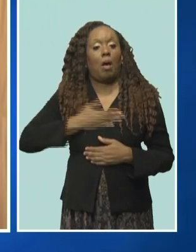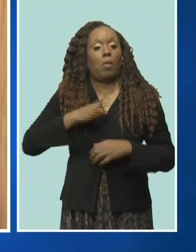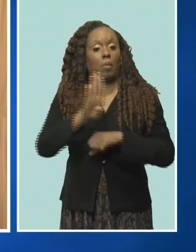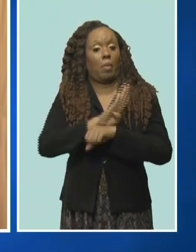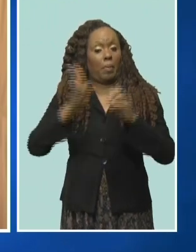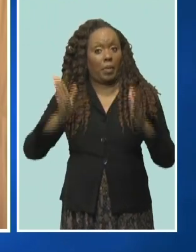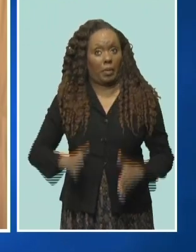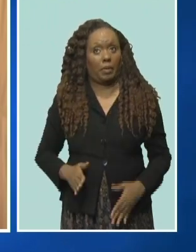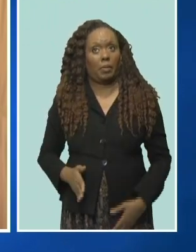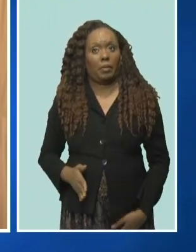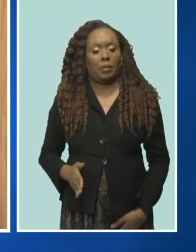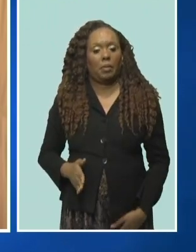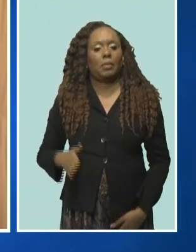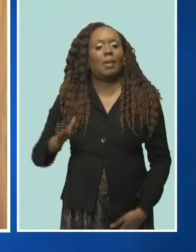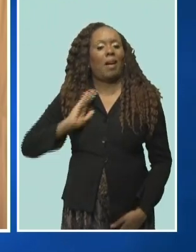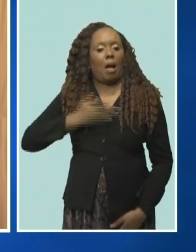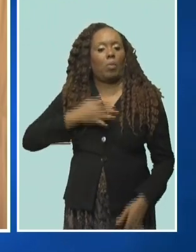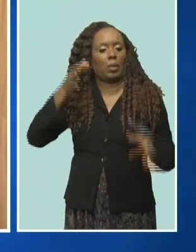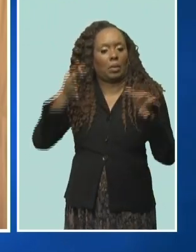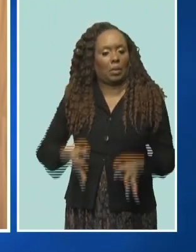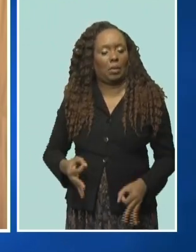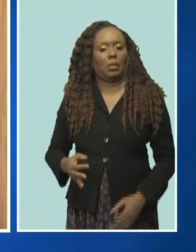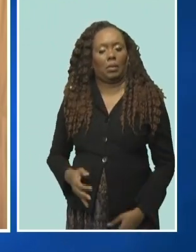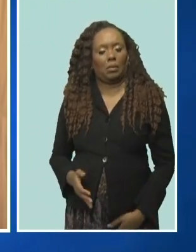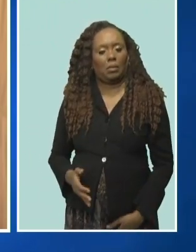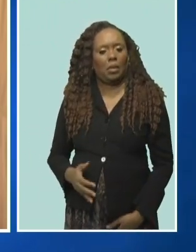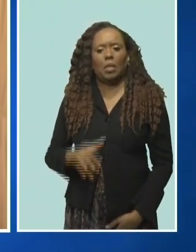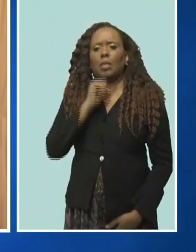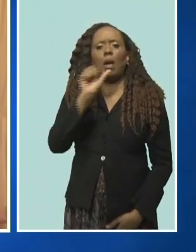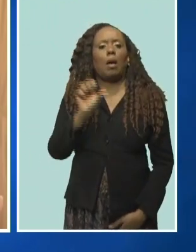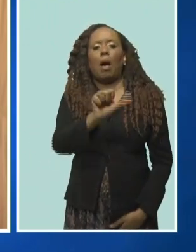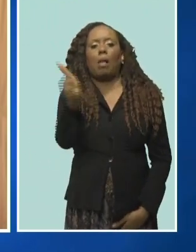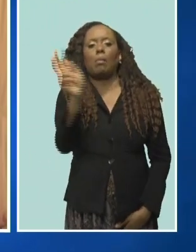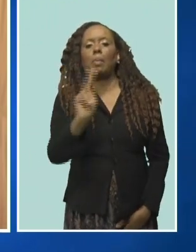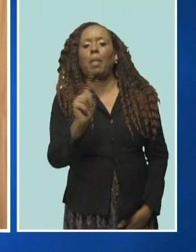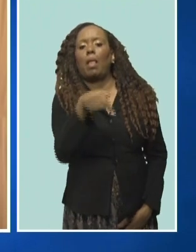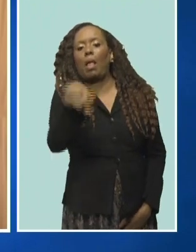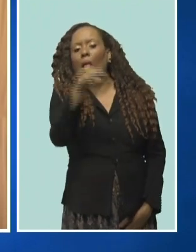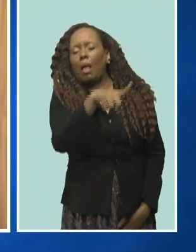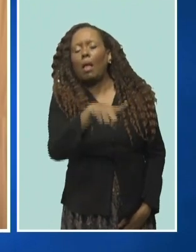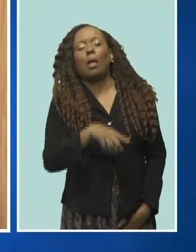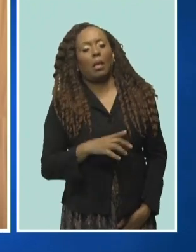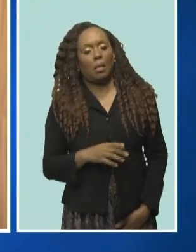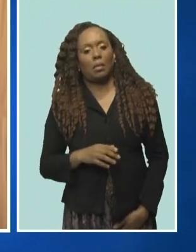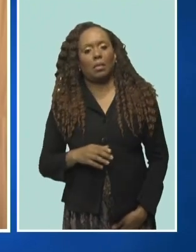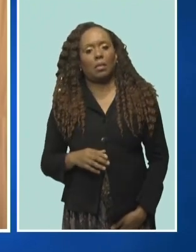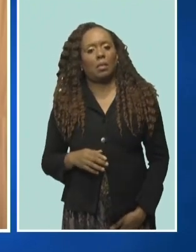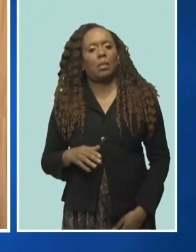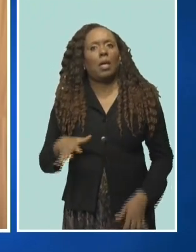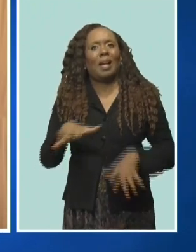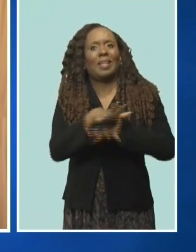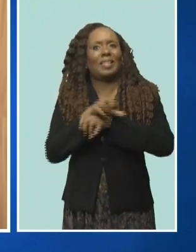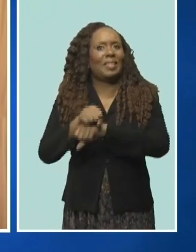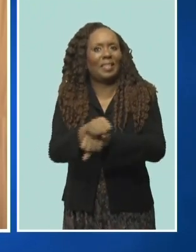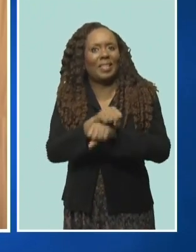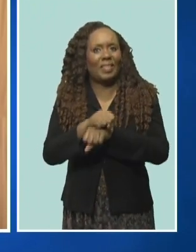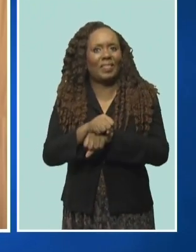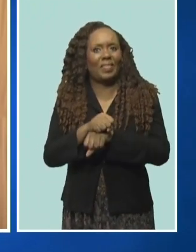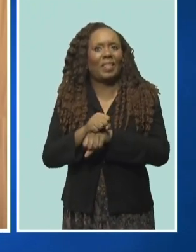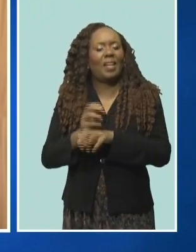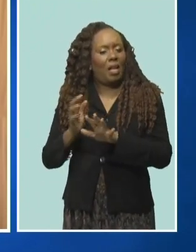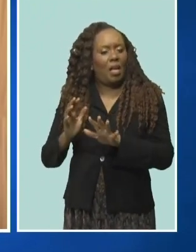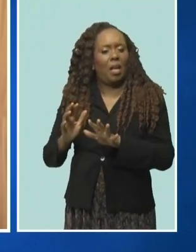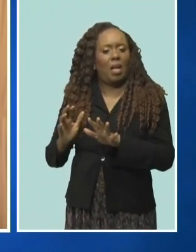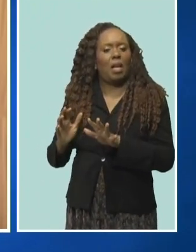choice, not someone else's. These things, unlike the challenges faced by our ancestors like slavery, these things are